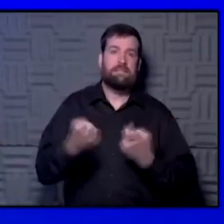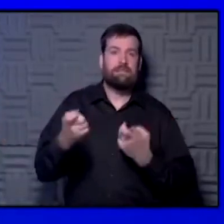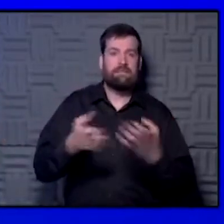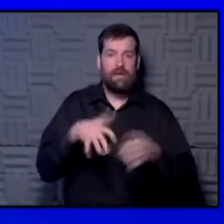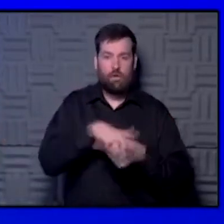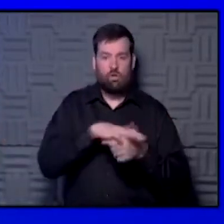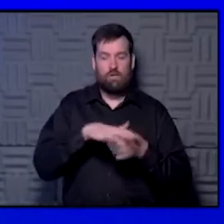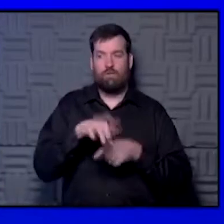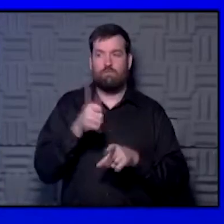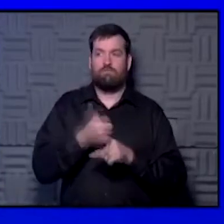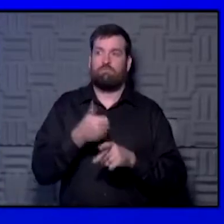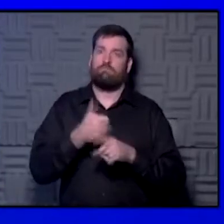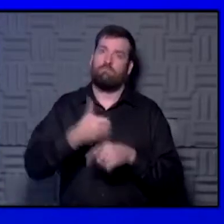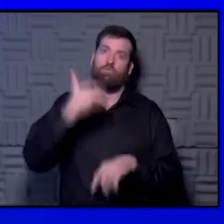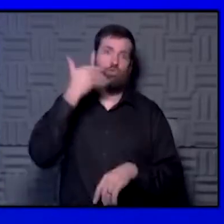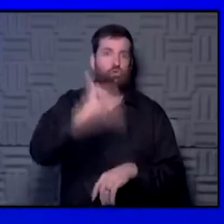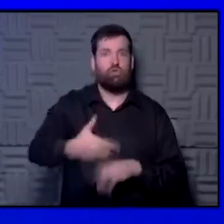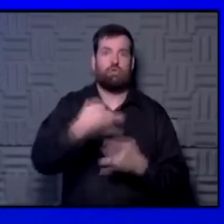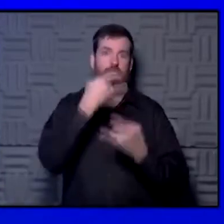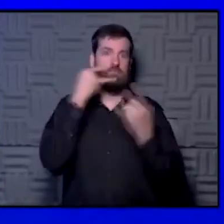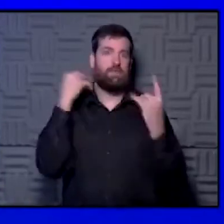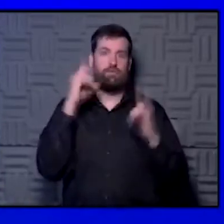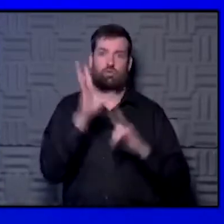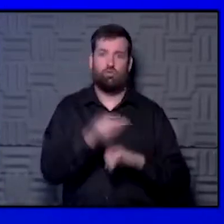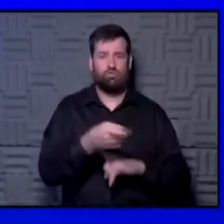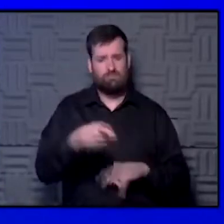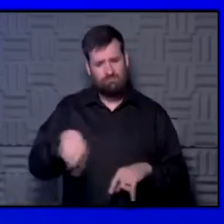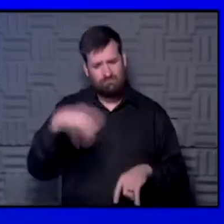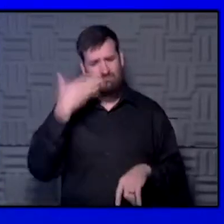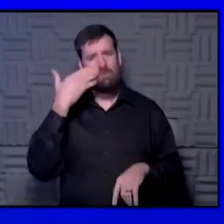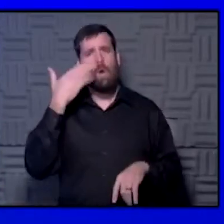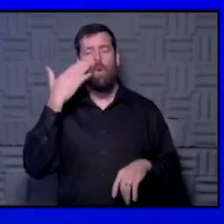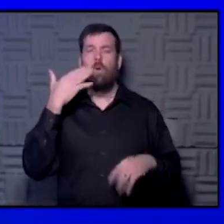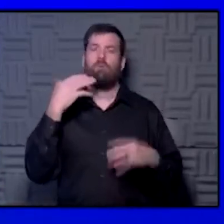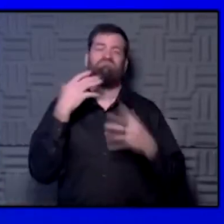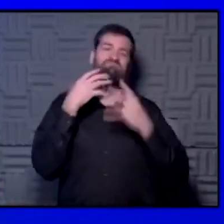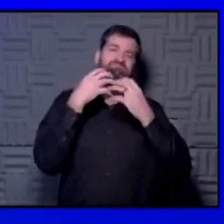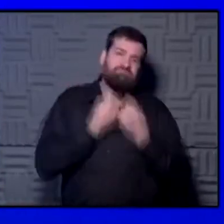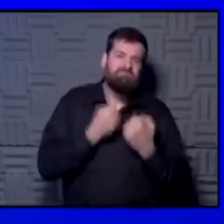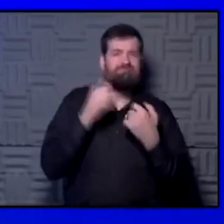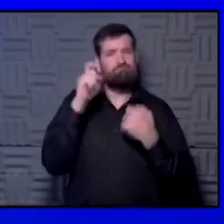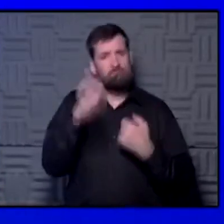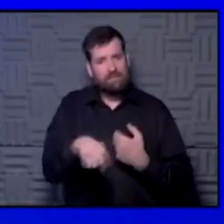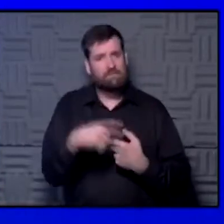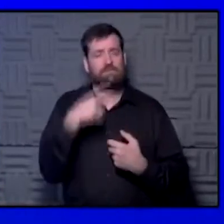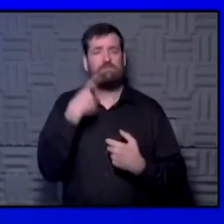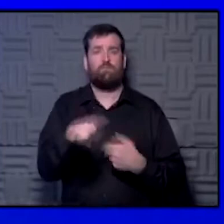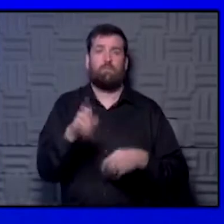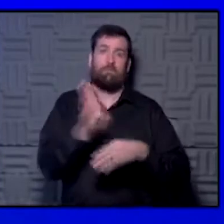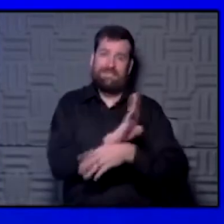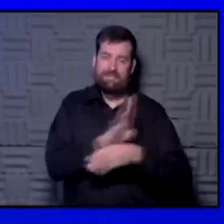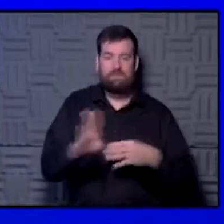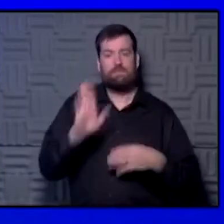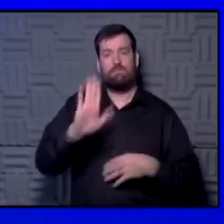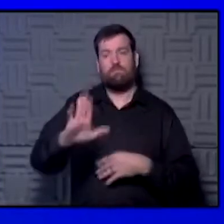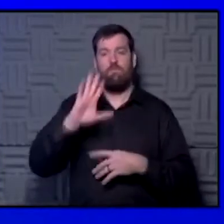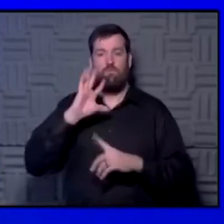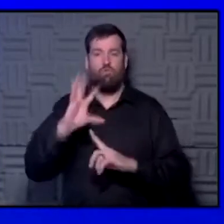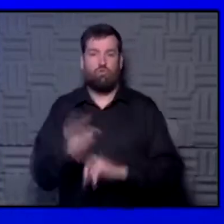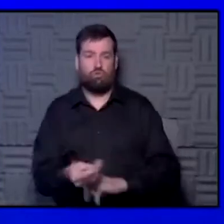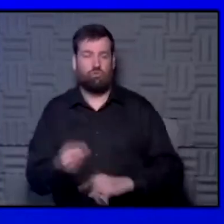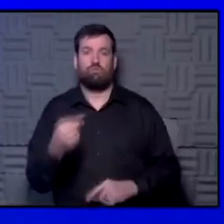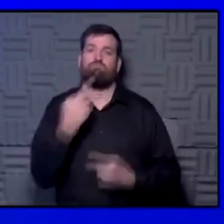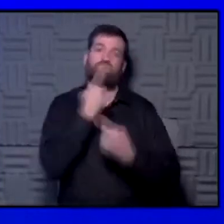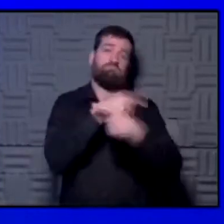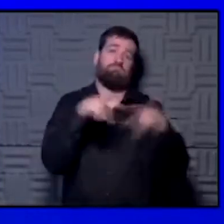have instituted a very good mask culture because they know that it's vital to their community and to their employers and their businesses. And so it has worked